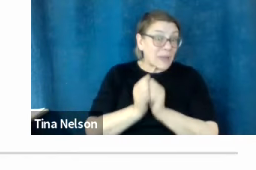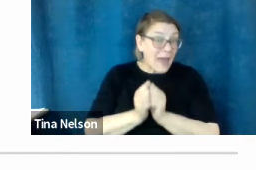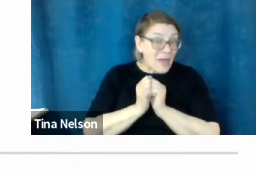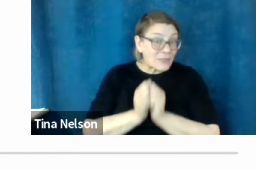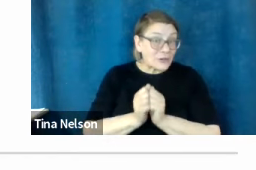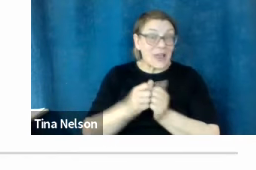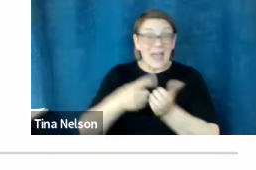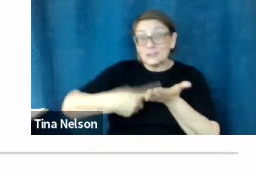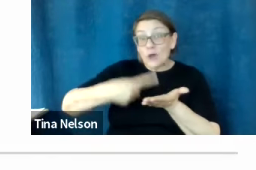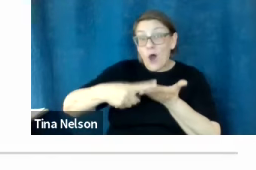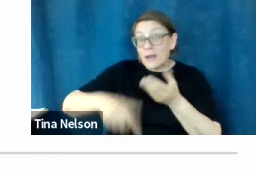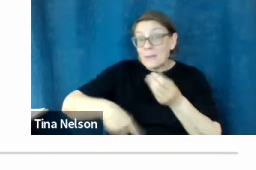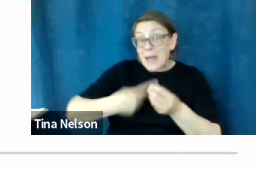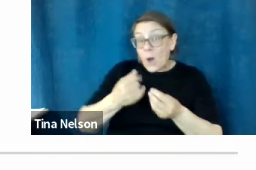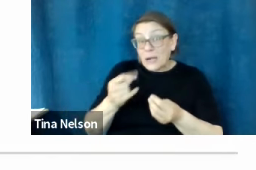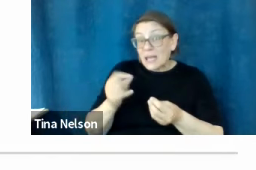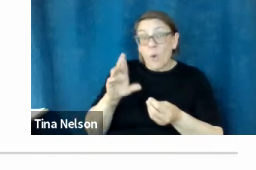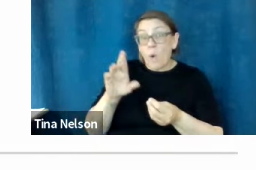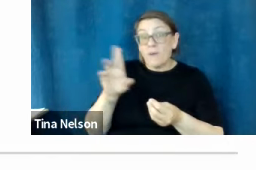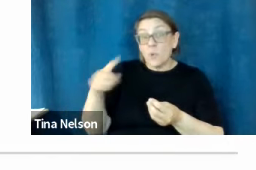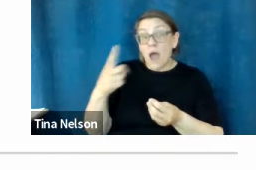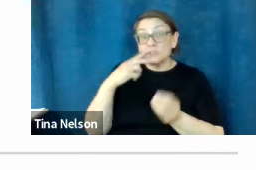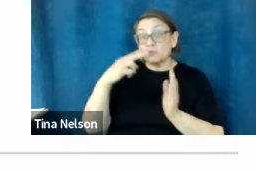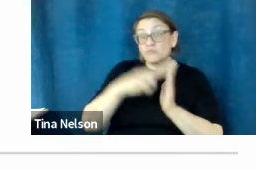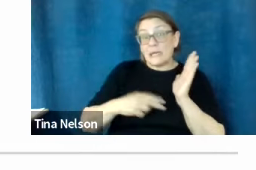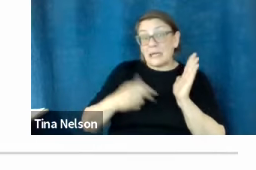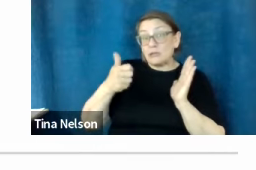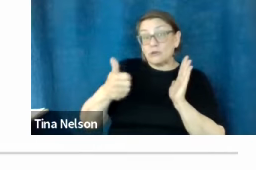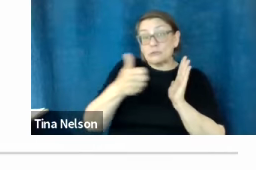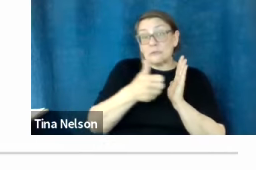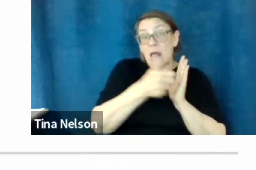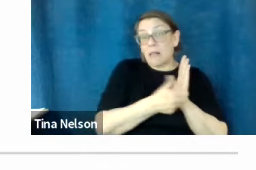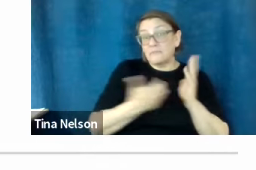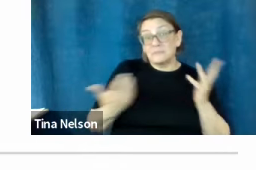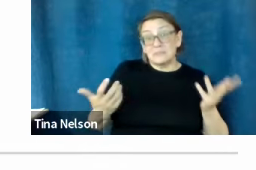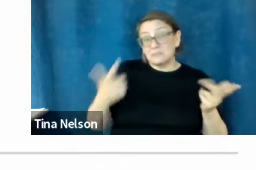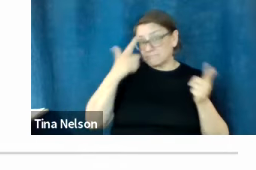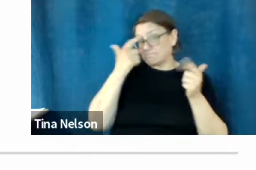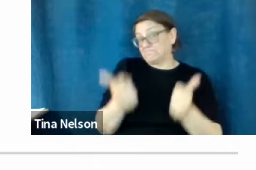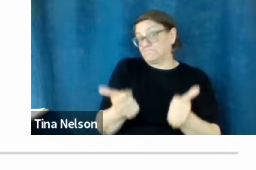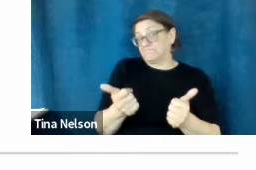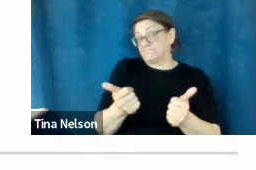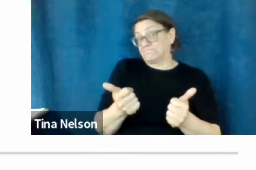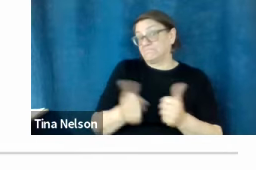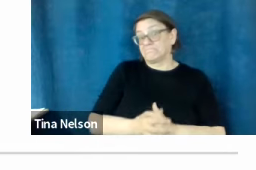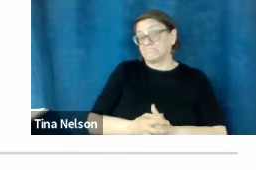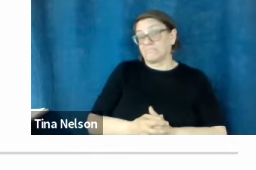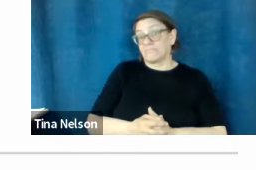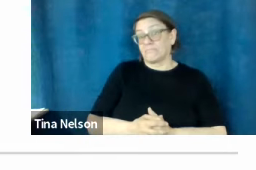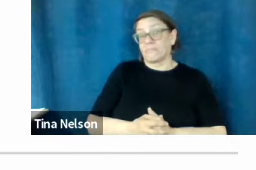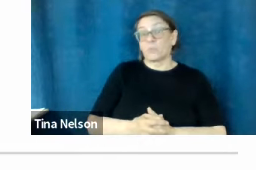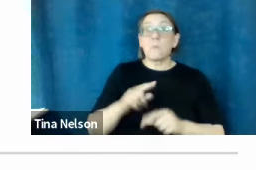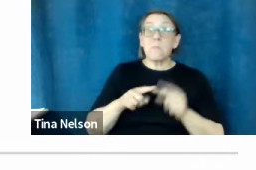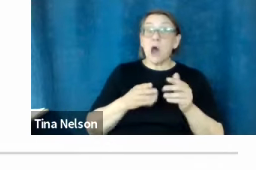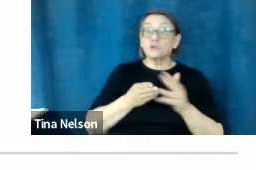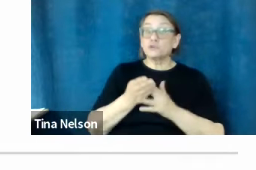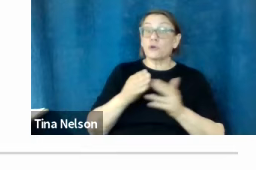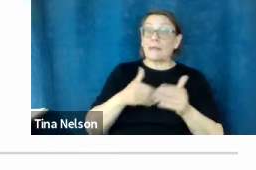be able to talk about it. Or if you feel confident looking at the data on your own and during our next meeting